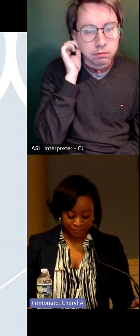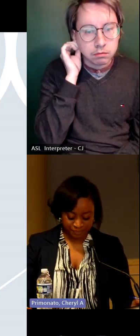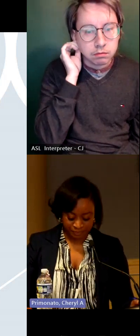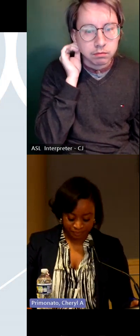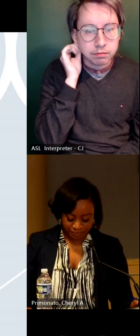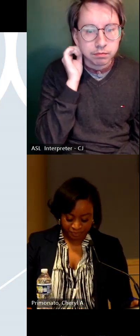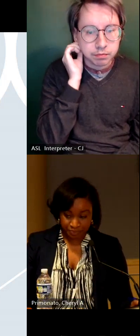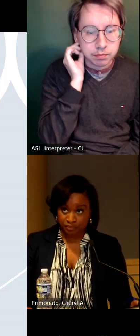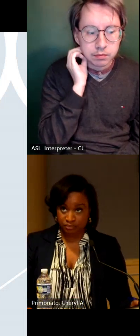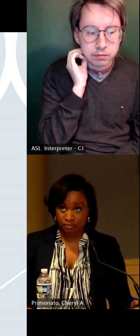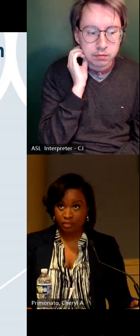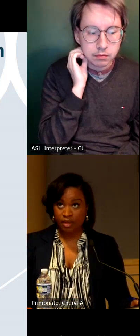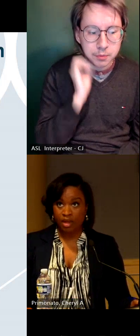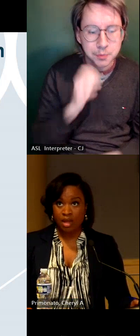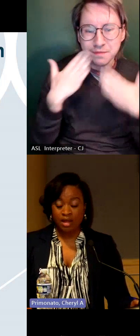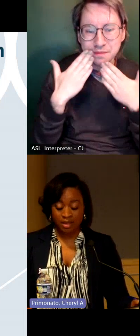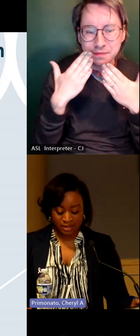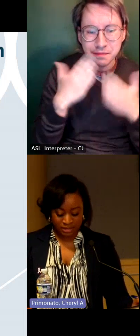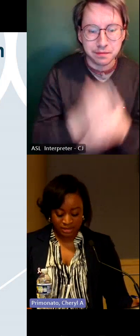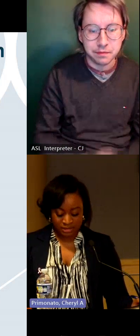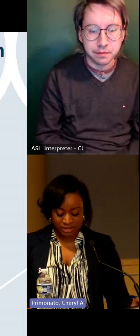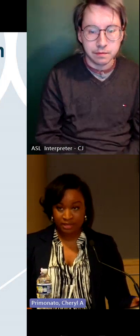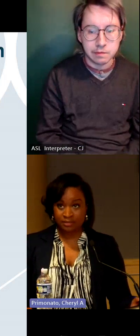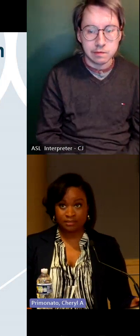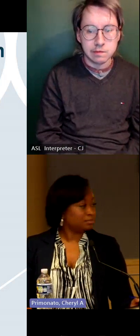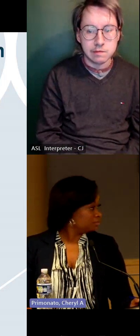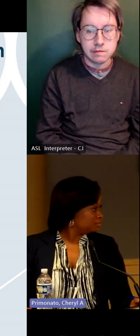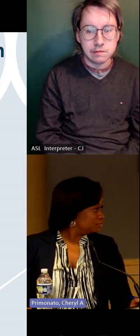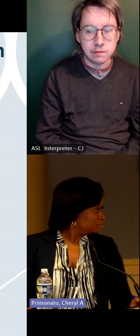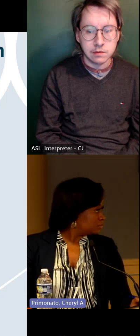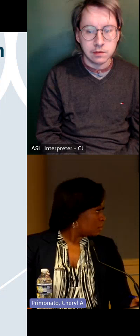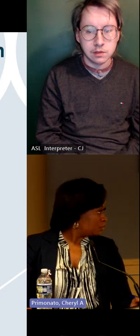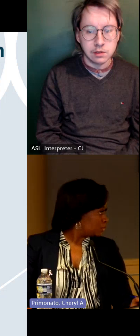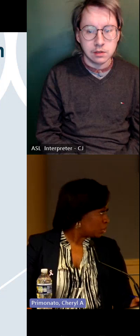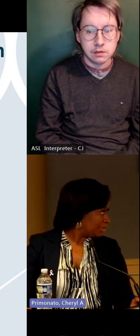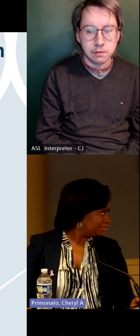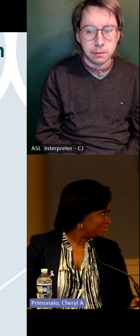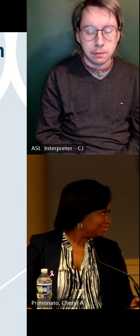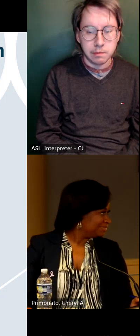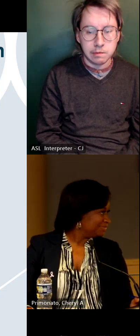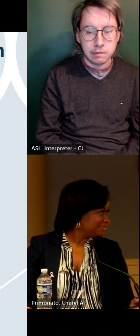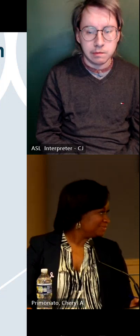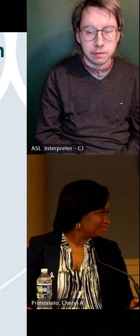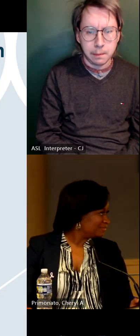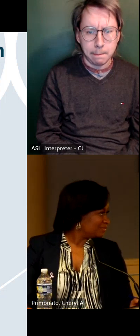Thank you. all right, motion approved. We gotta do that.